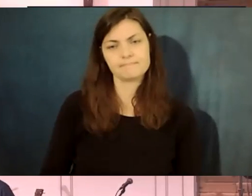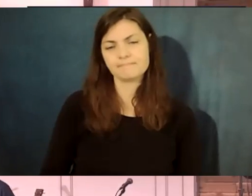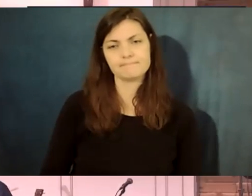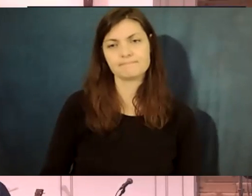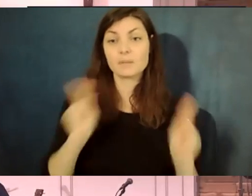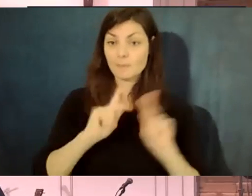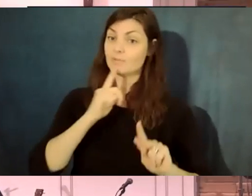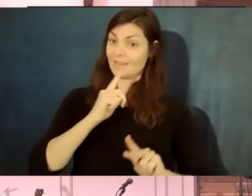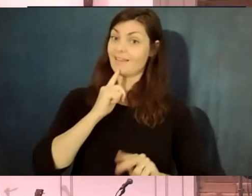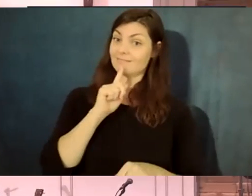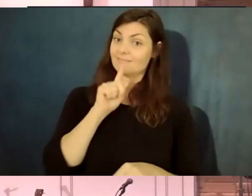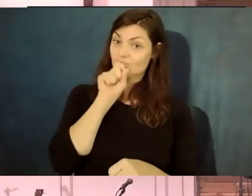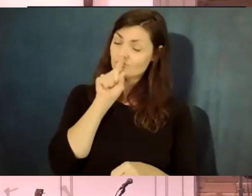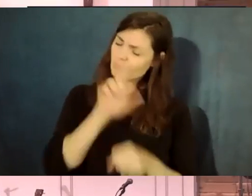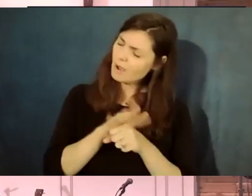said they were going to do it.